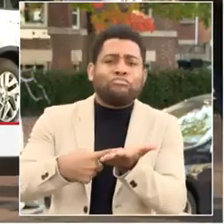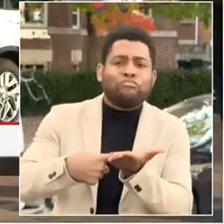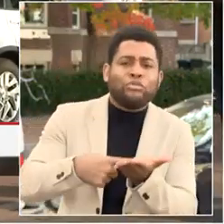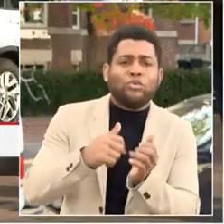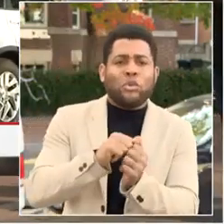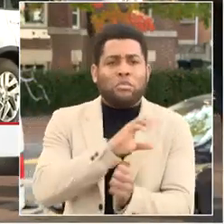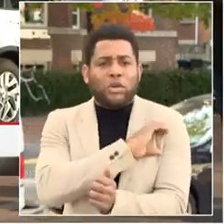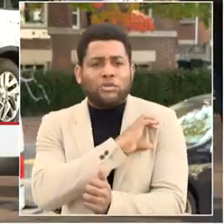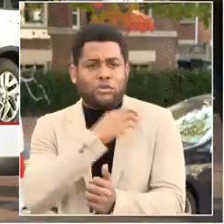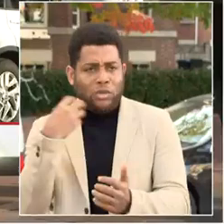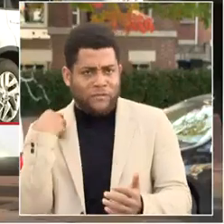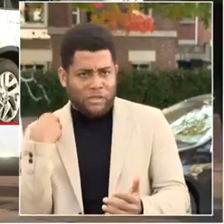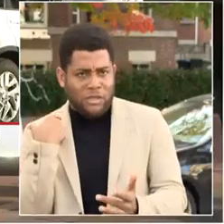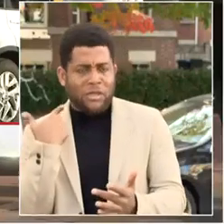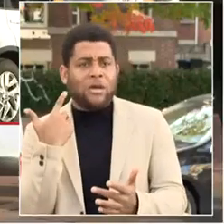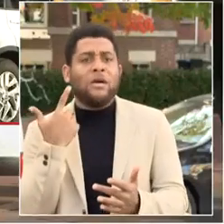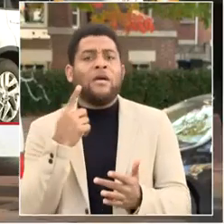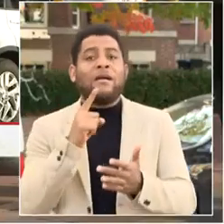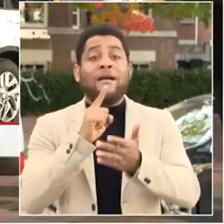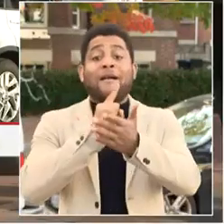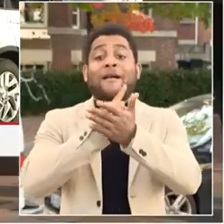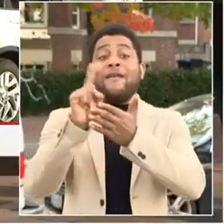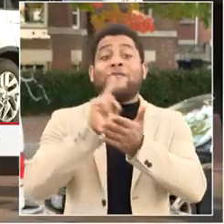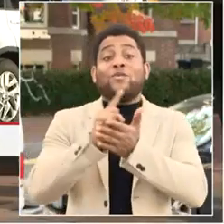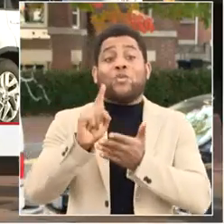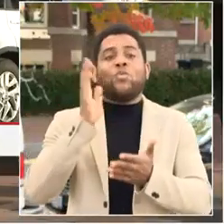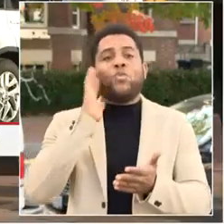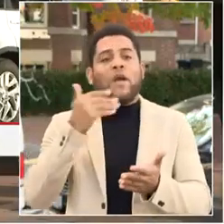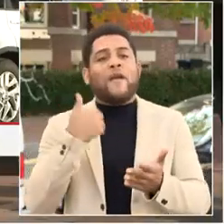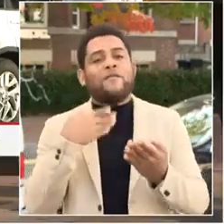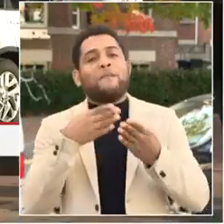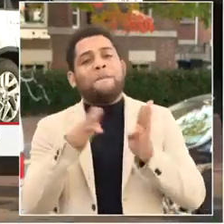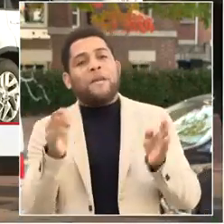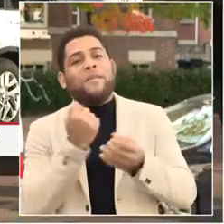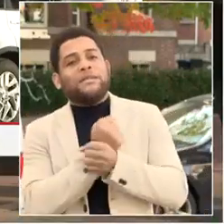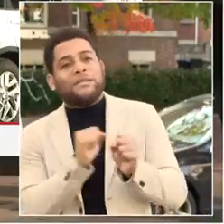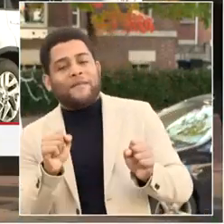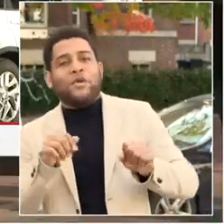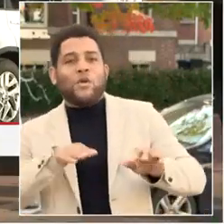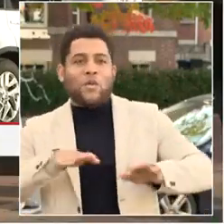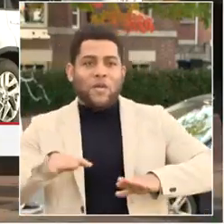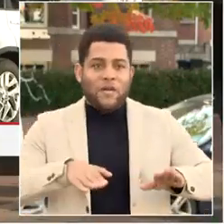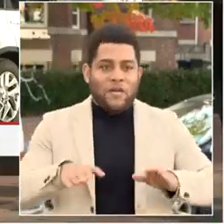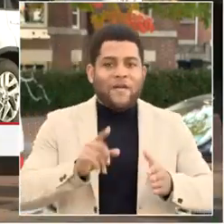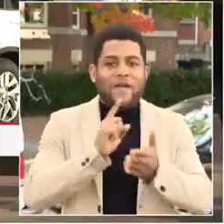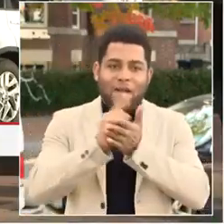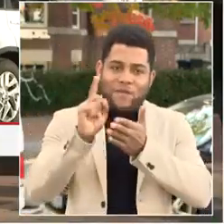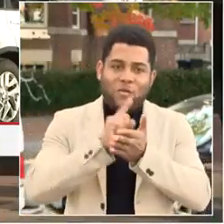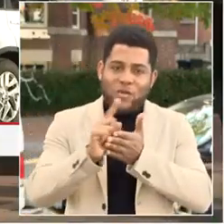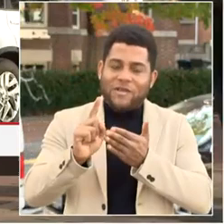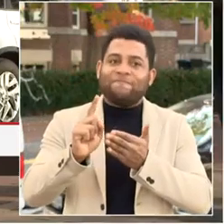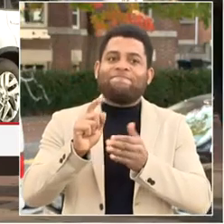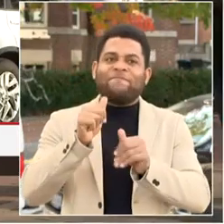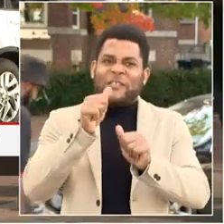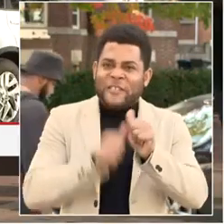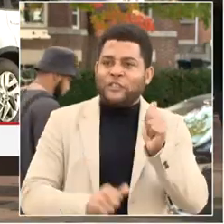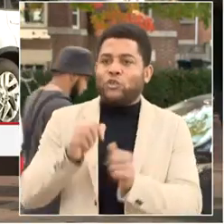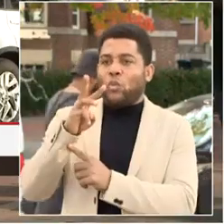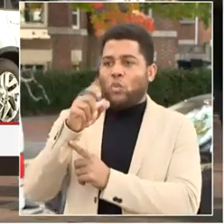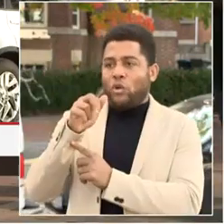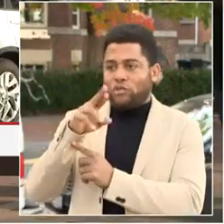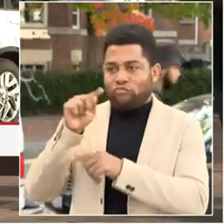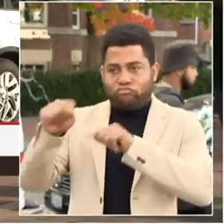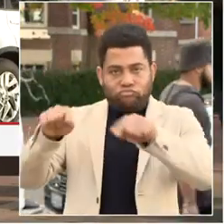walks once a week in every single district, and it has been happening. I would suggest or recommend rather that you reach out to your respective commander in